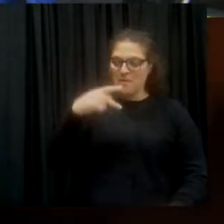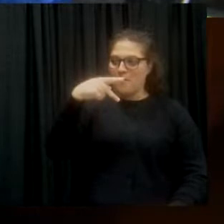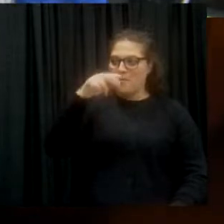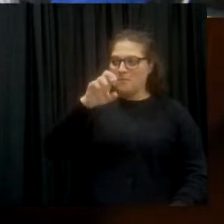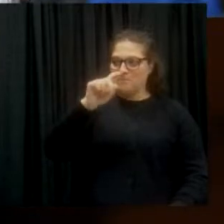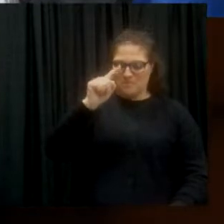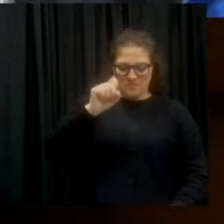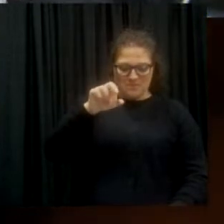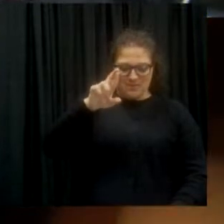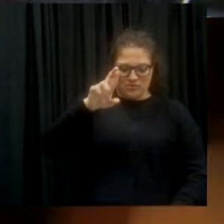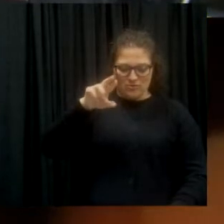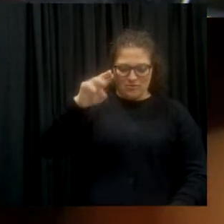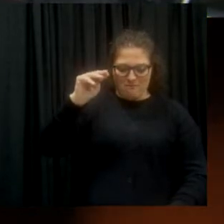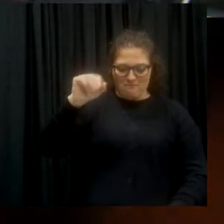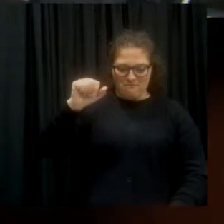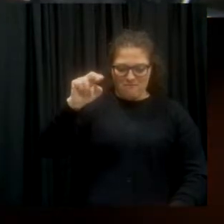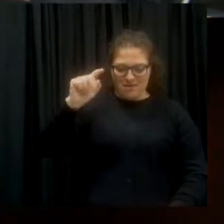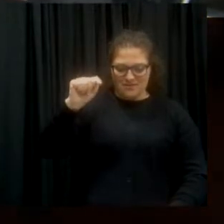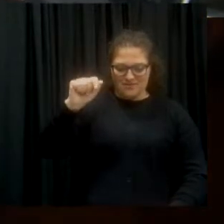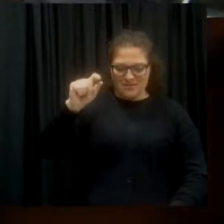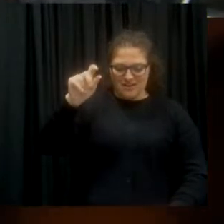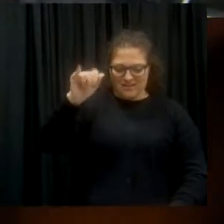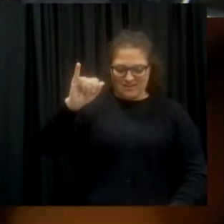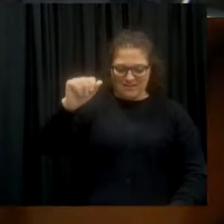Peter Mataia.